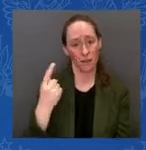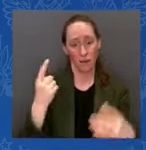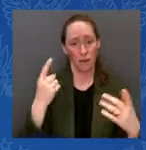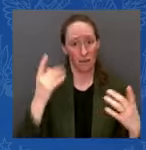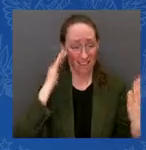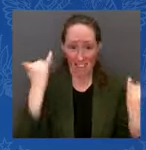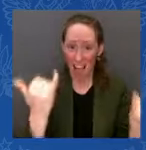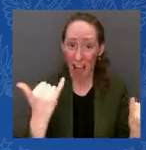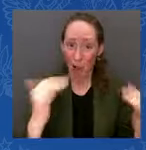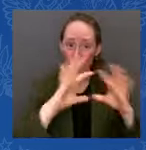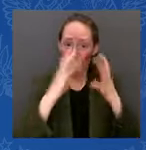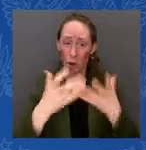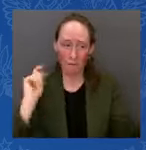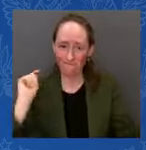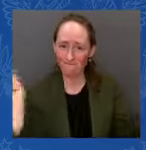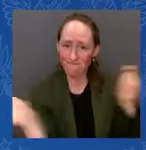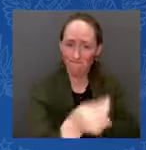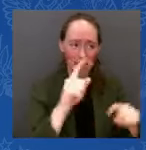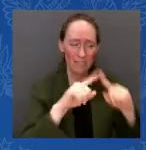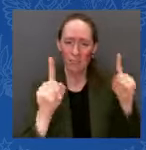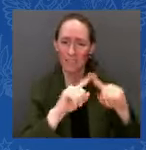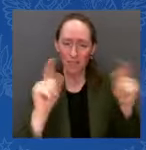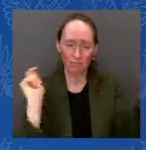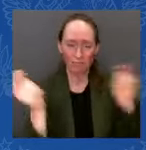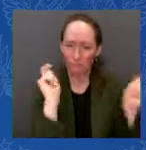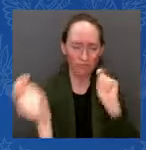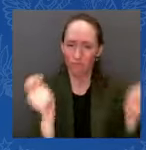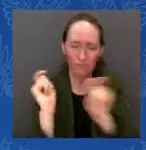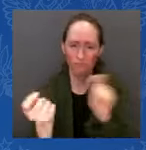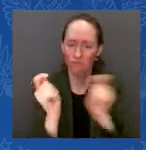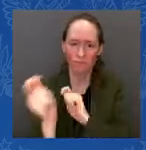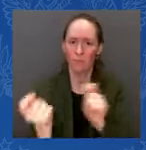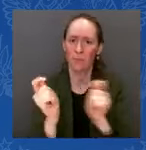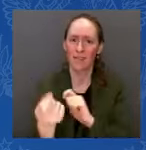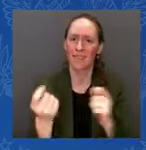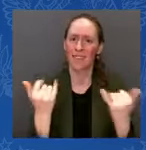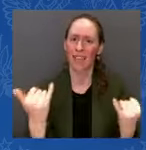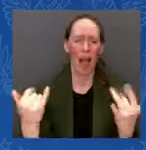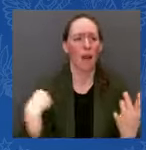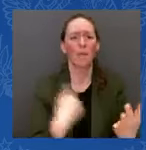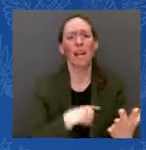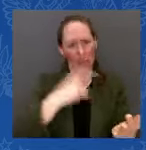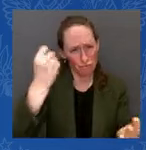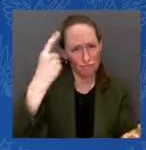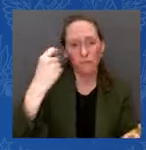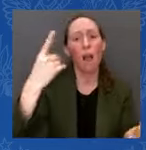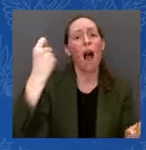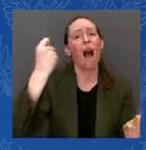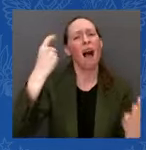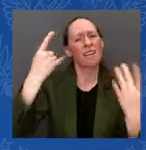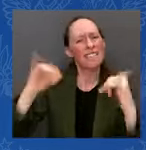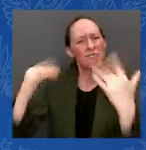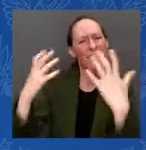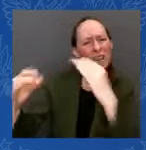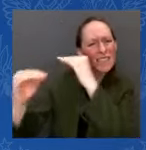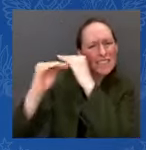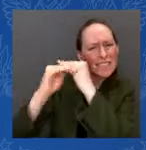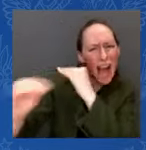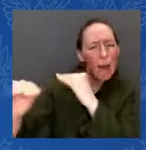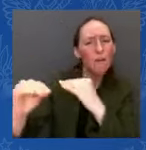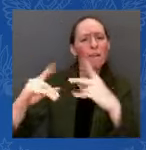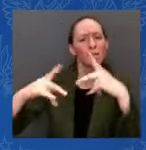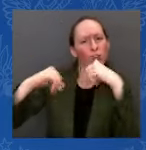this first project is only beginning. More partnerships, more potential, more peace and security in the region lies